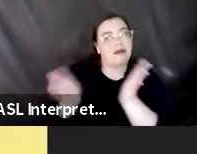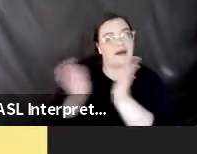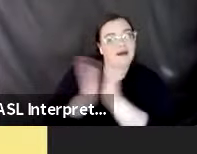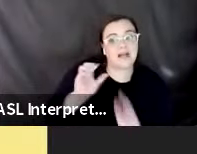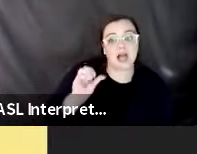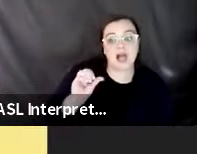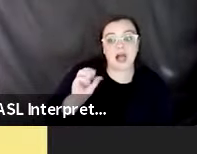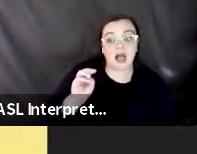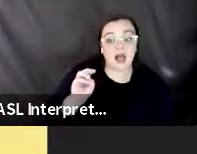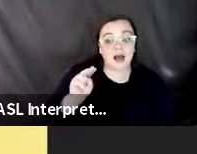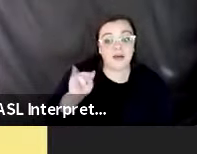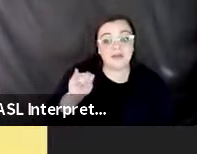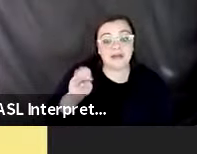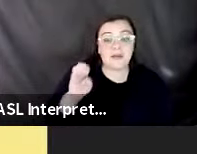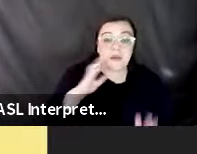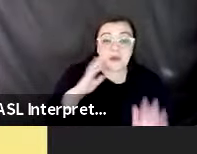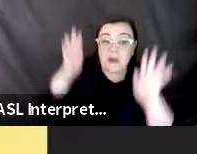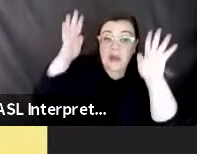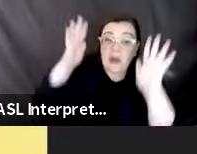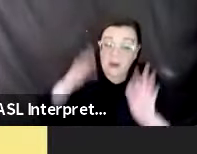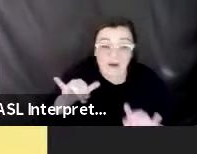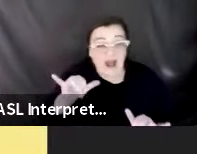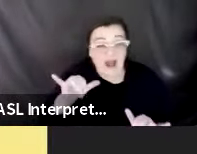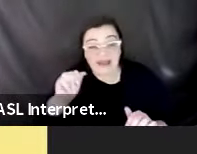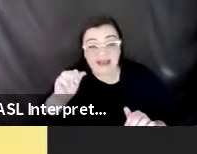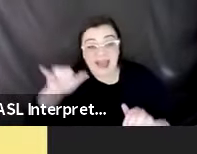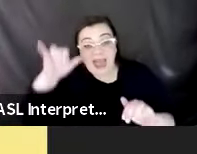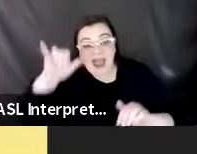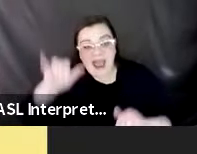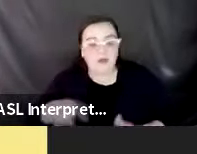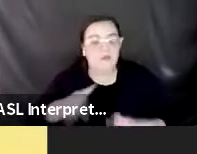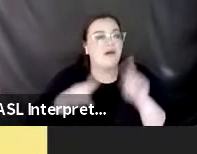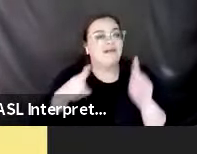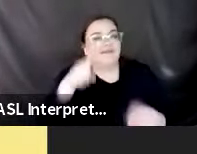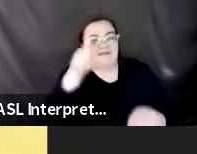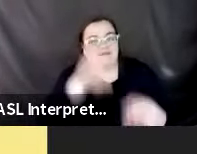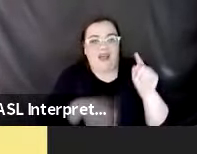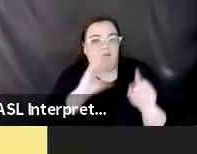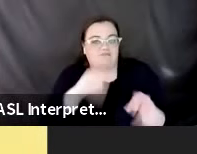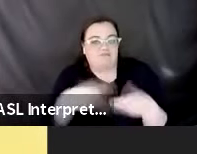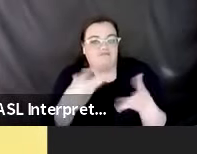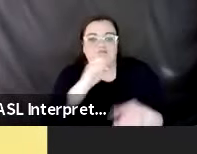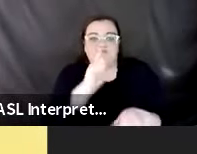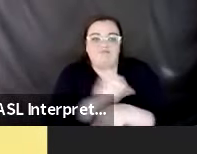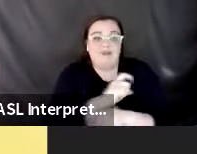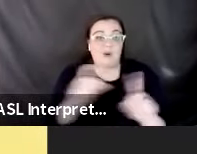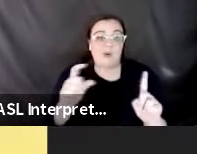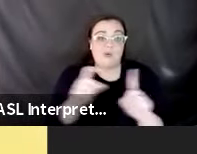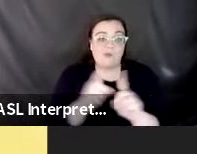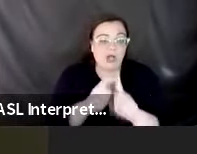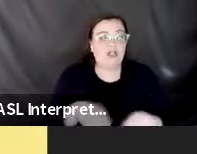woo, yay, but they can't be given actual words or sentences to say.